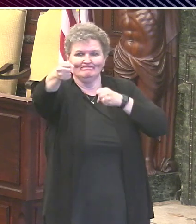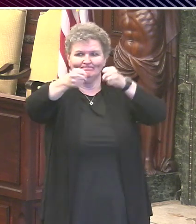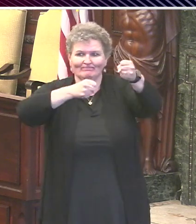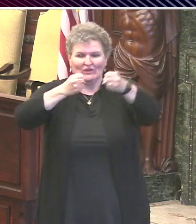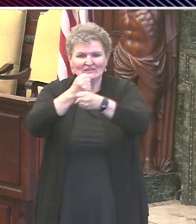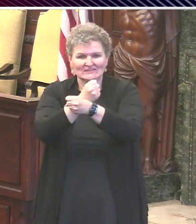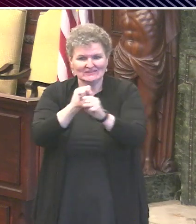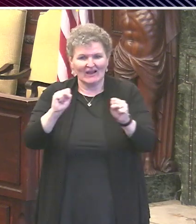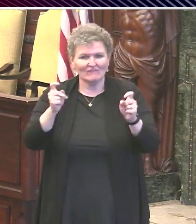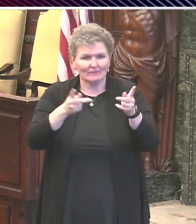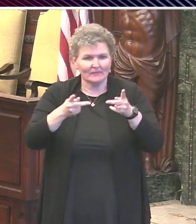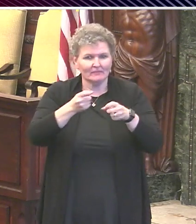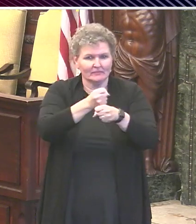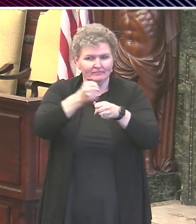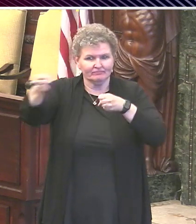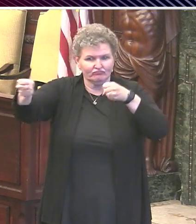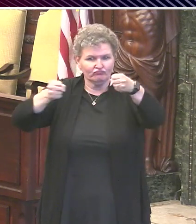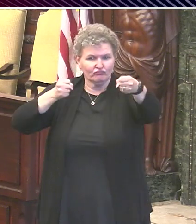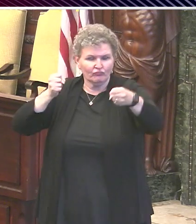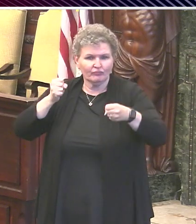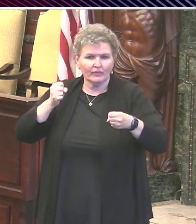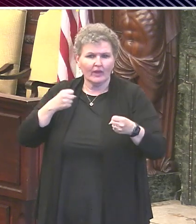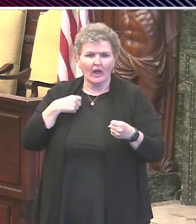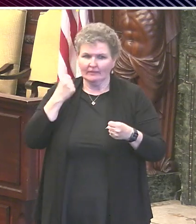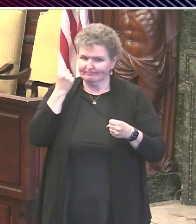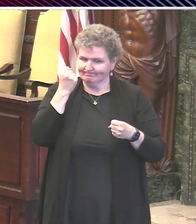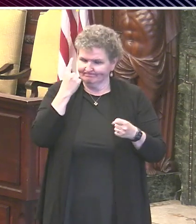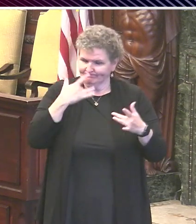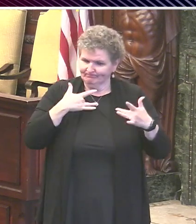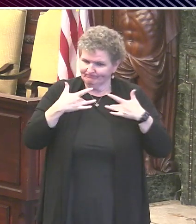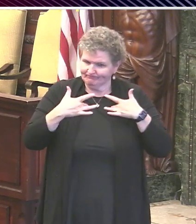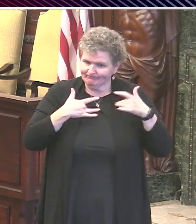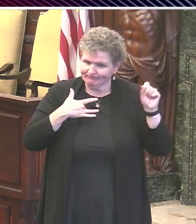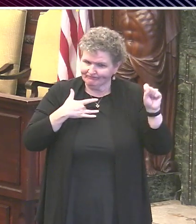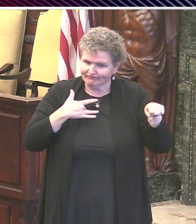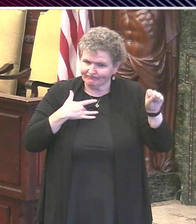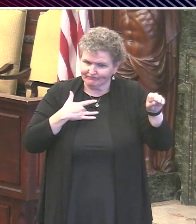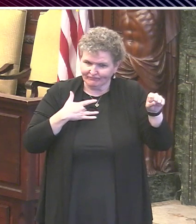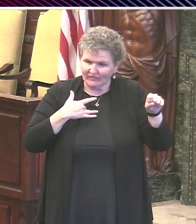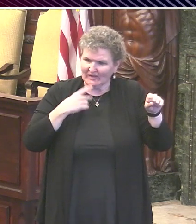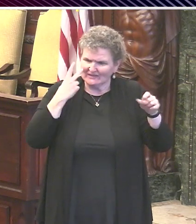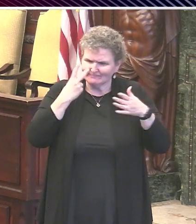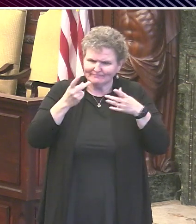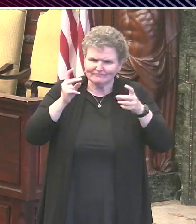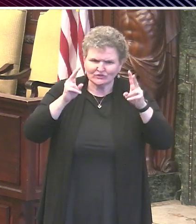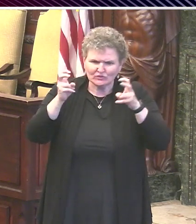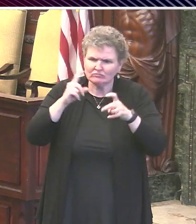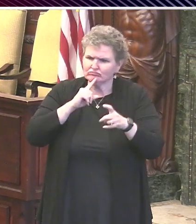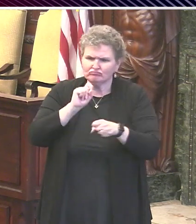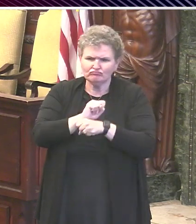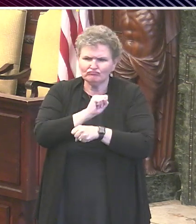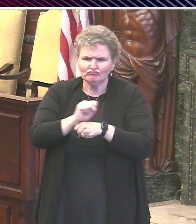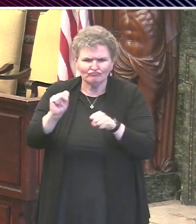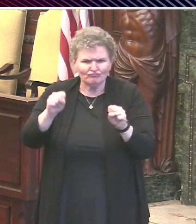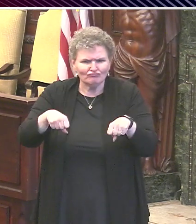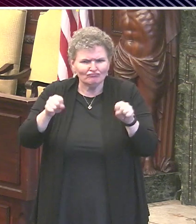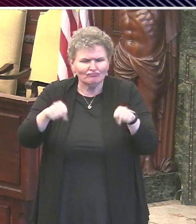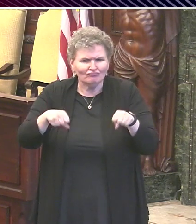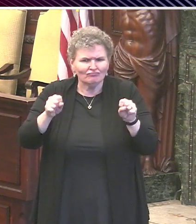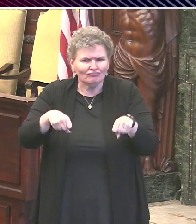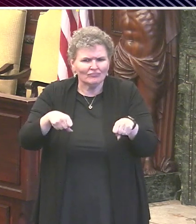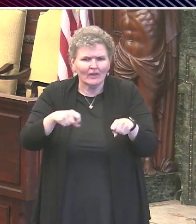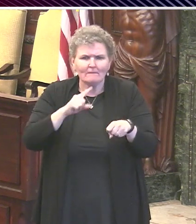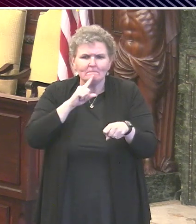the issues that they're raising. We believe that they are valid issues, but they're valid issues nationally. And we're going to try our